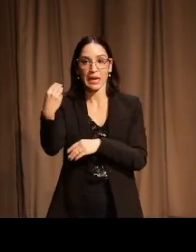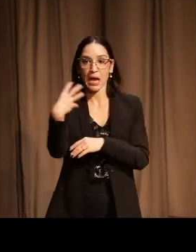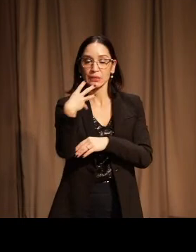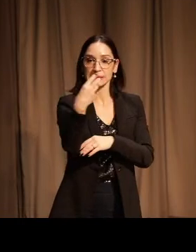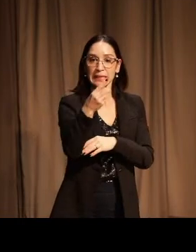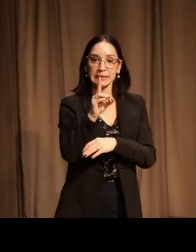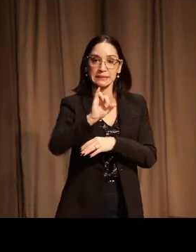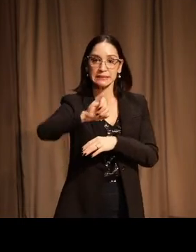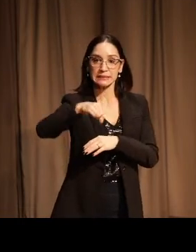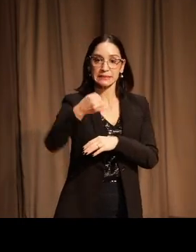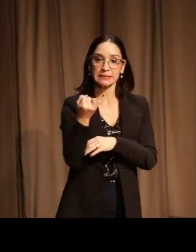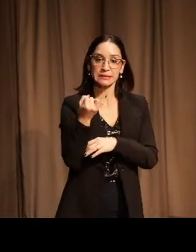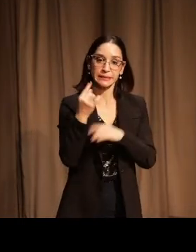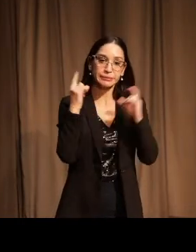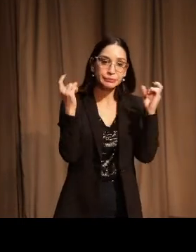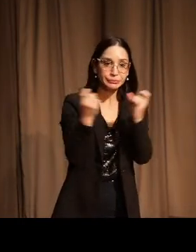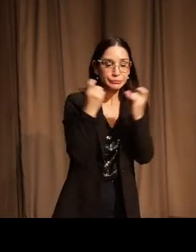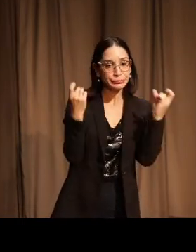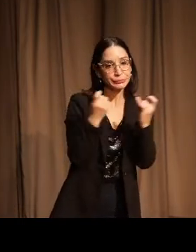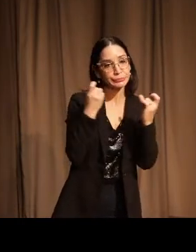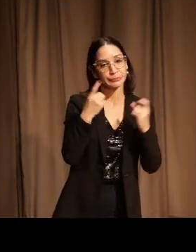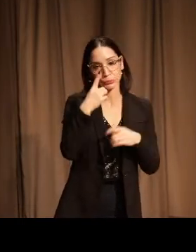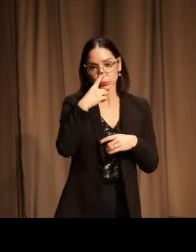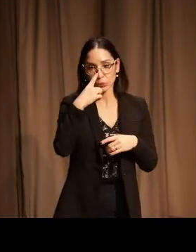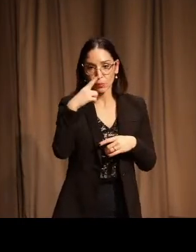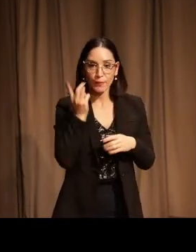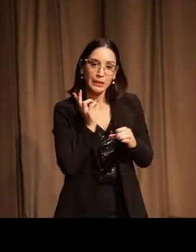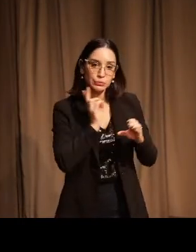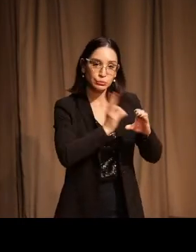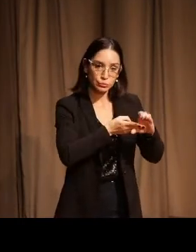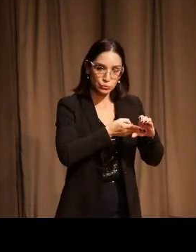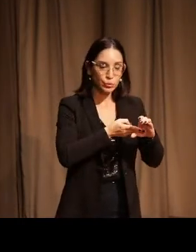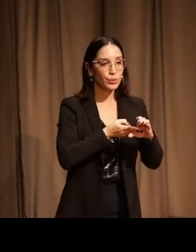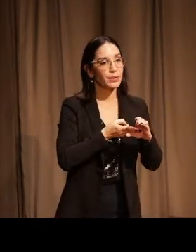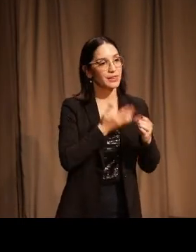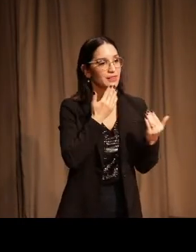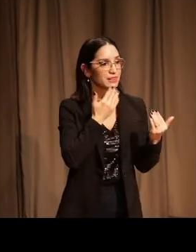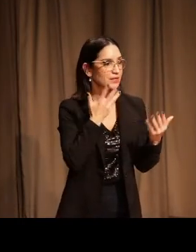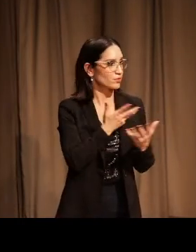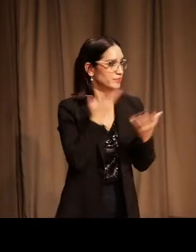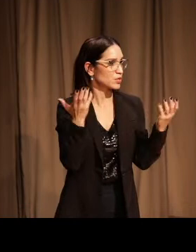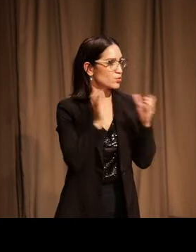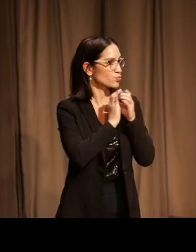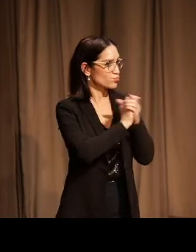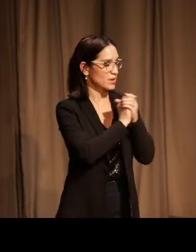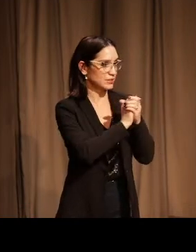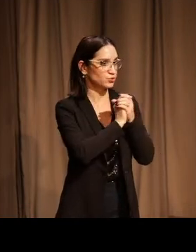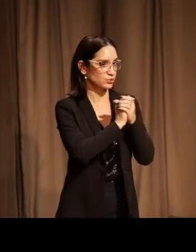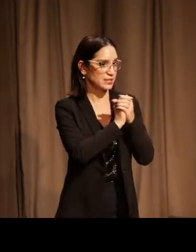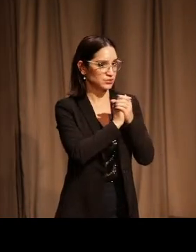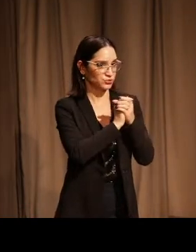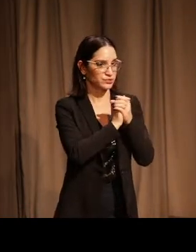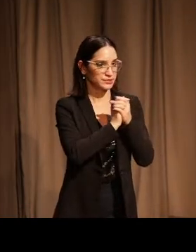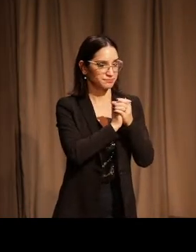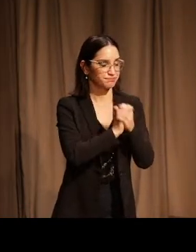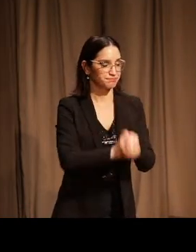last hour, and please join me in giving a warm thank you and congratulations to Marcela. Thank you so much.